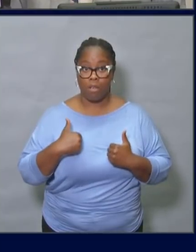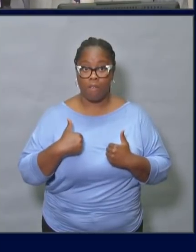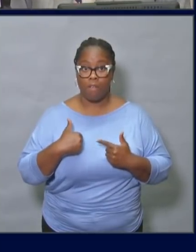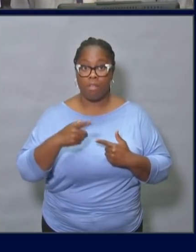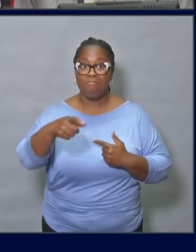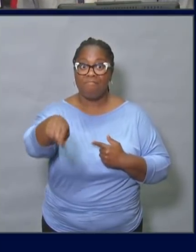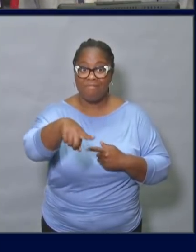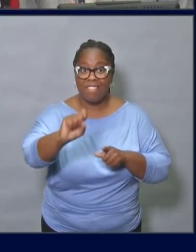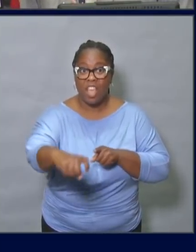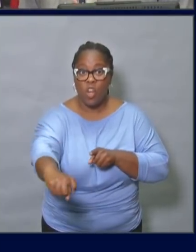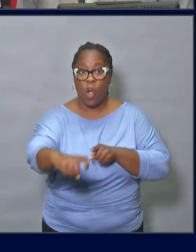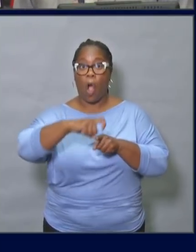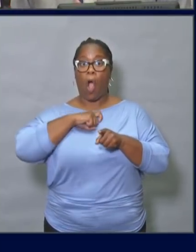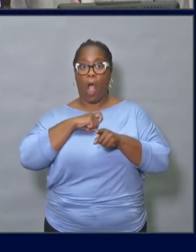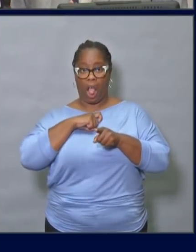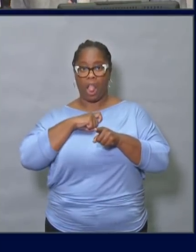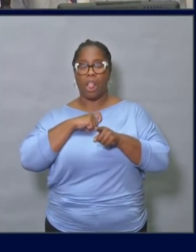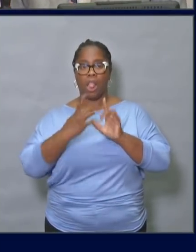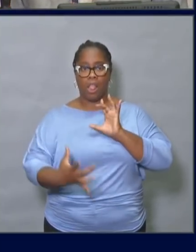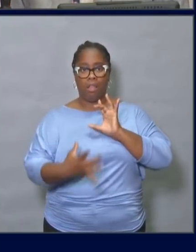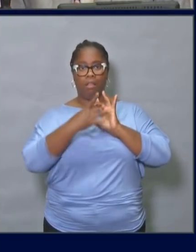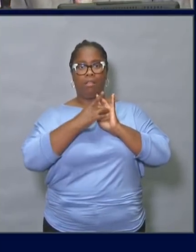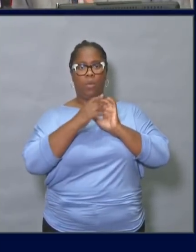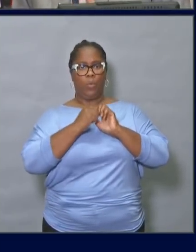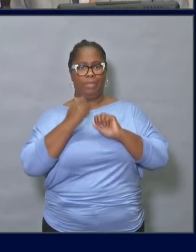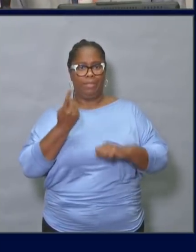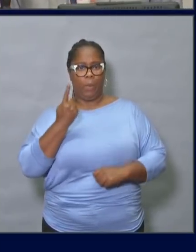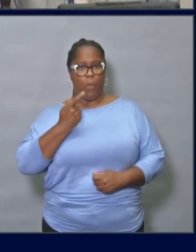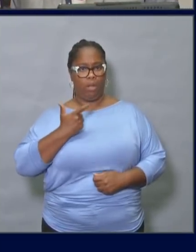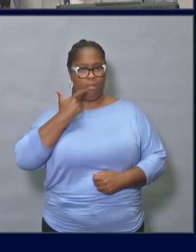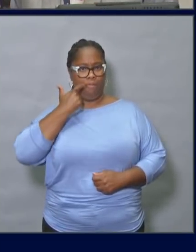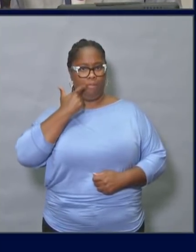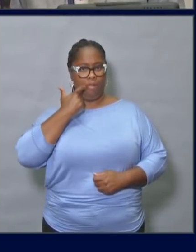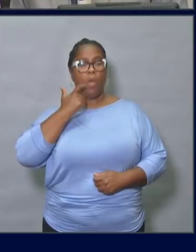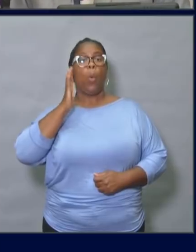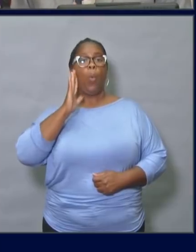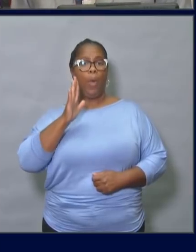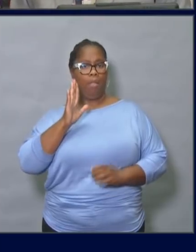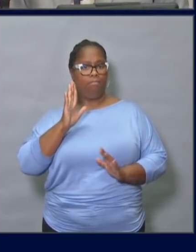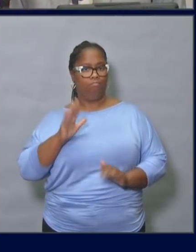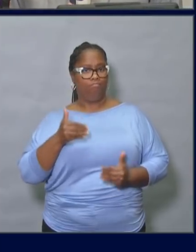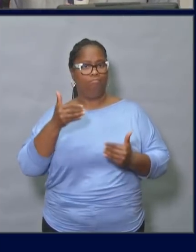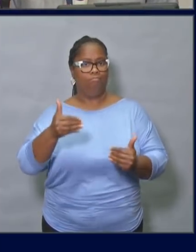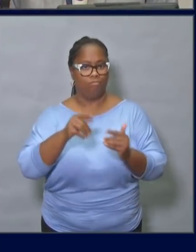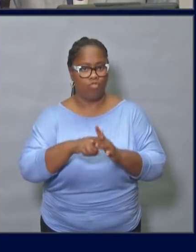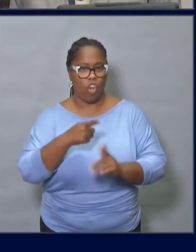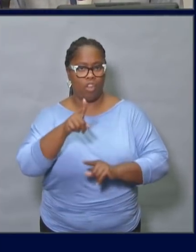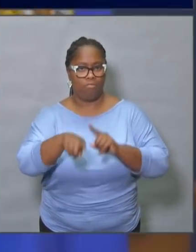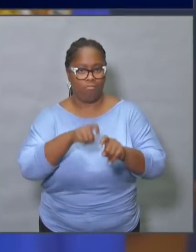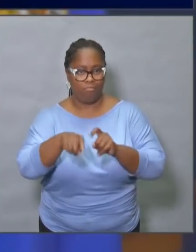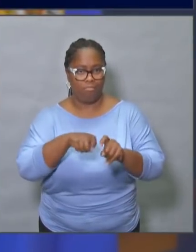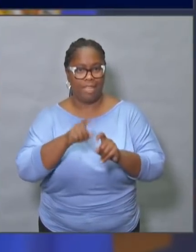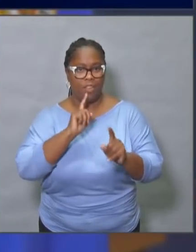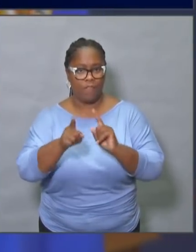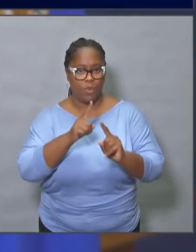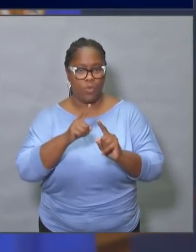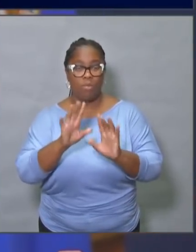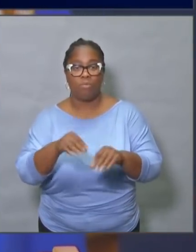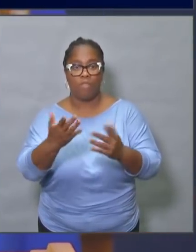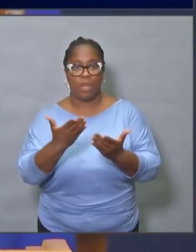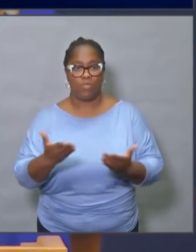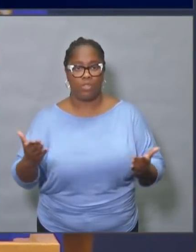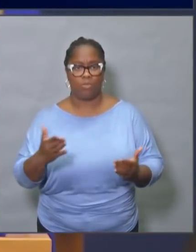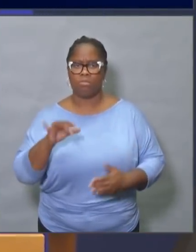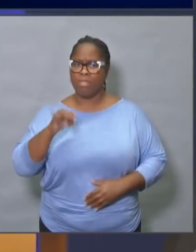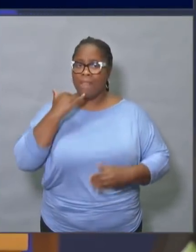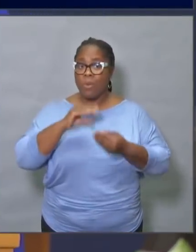call to connect to somebody who can also interview them and connect them with resources. The toll-free